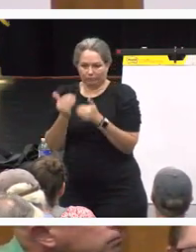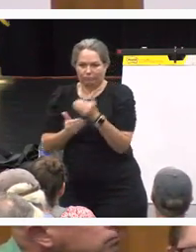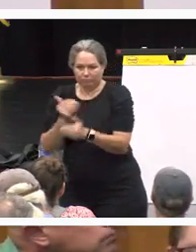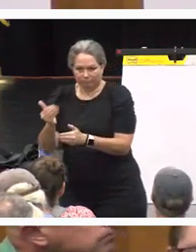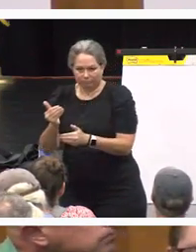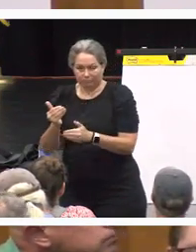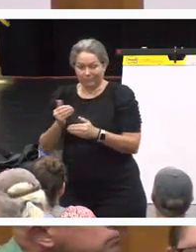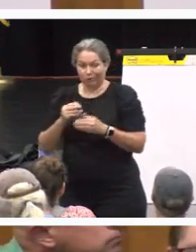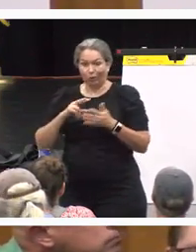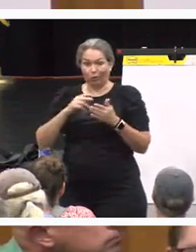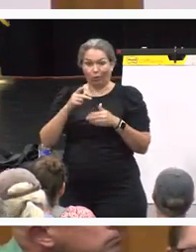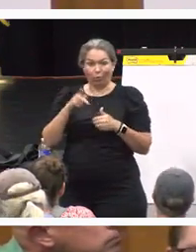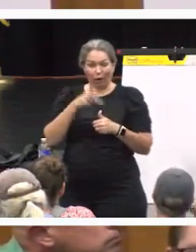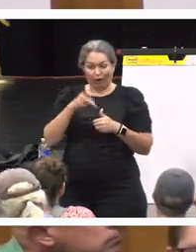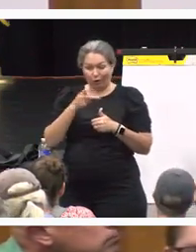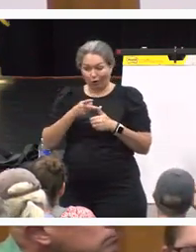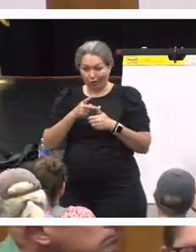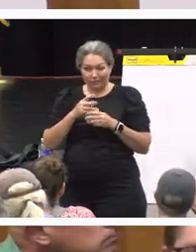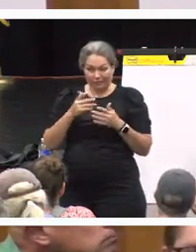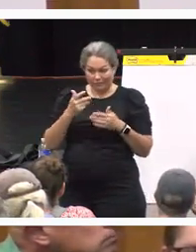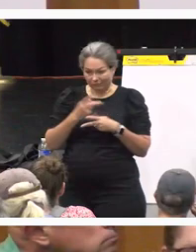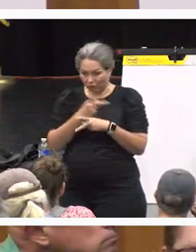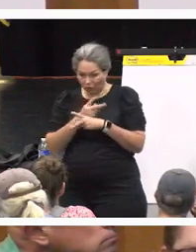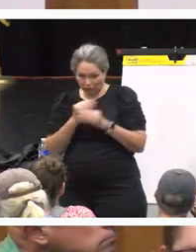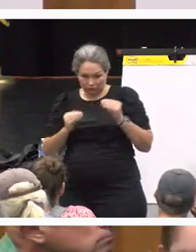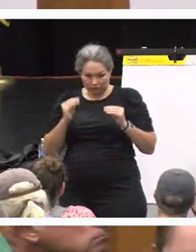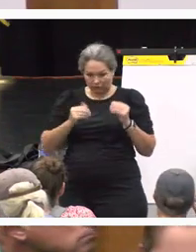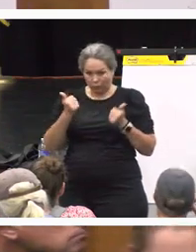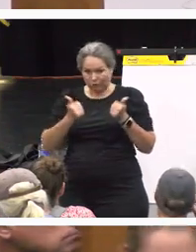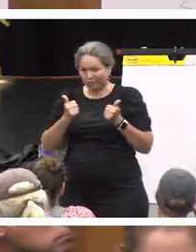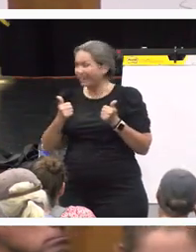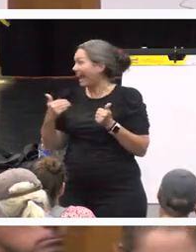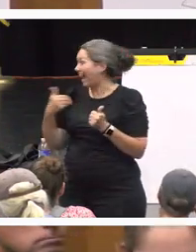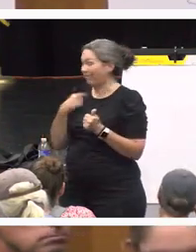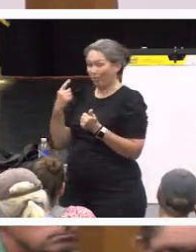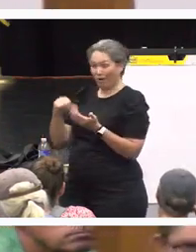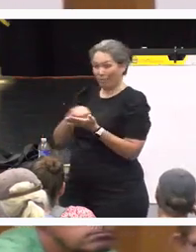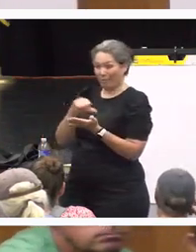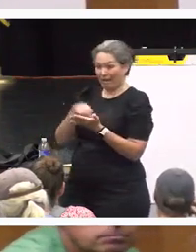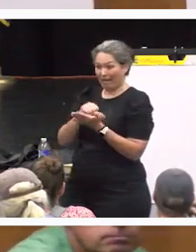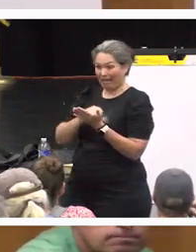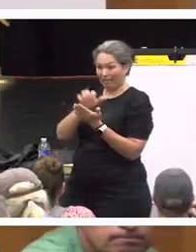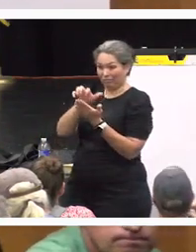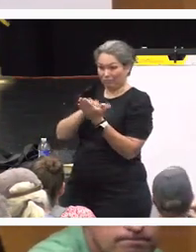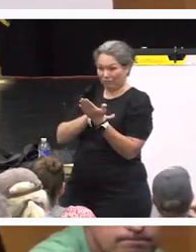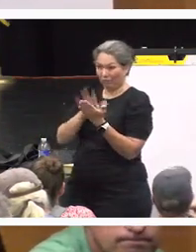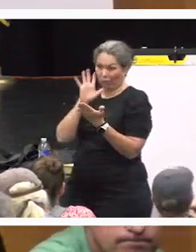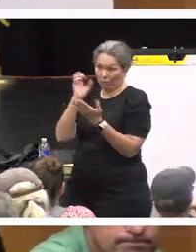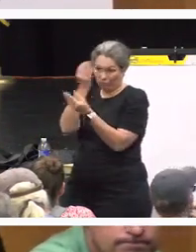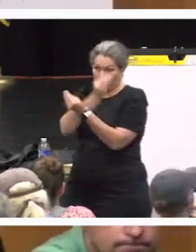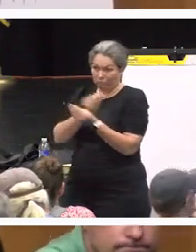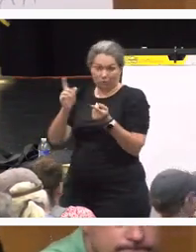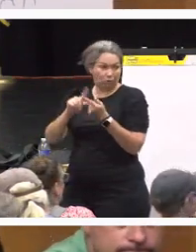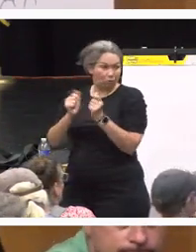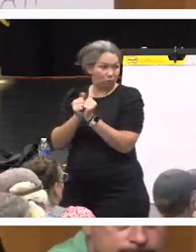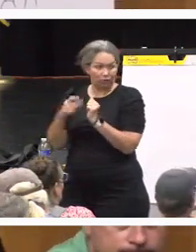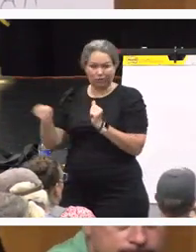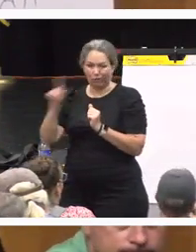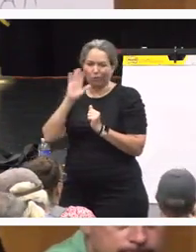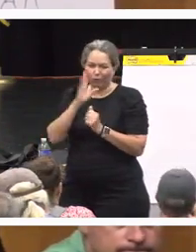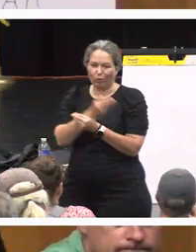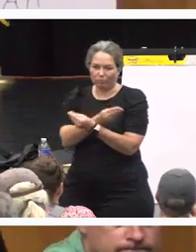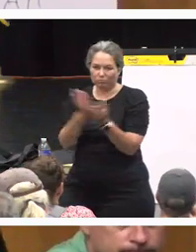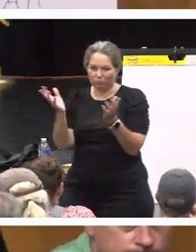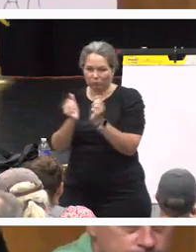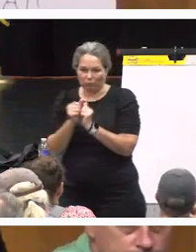priorities forward that are established. And we have a one-page draft for this process that we'd love to share with you that we'll pass around.